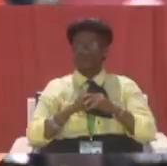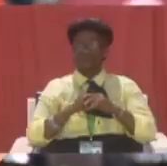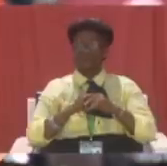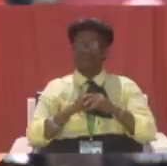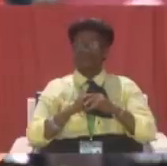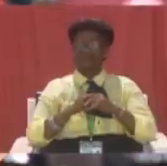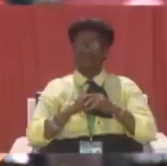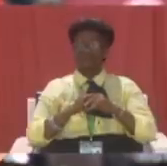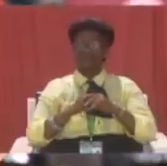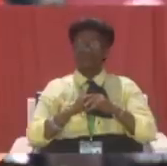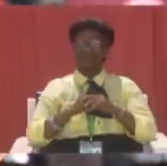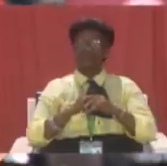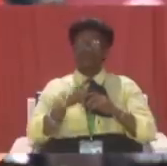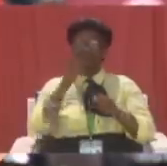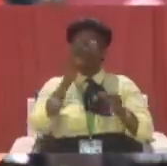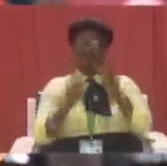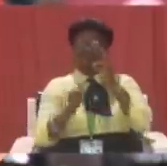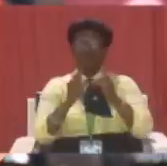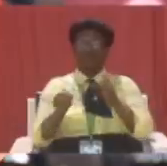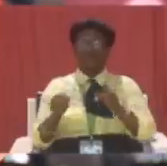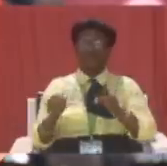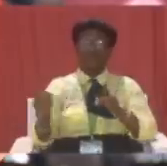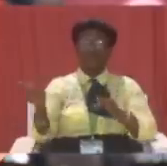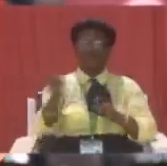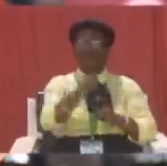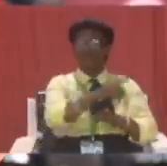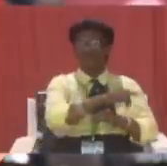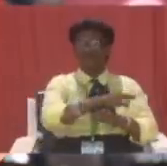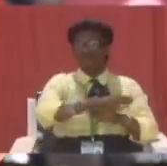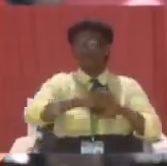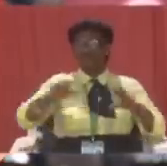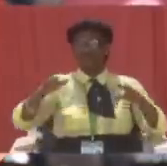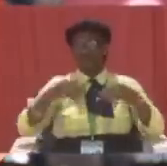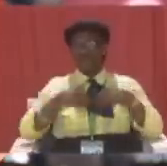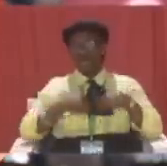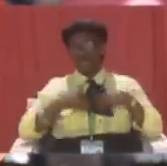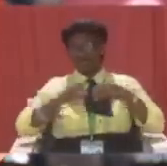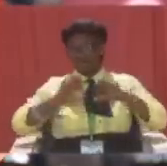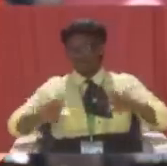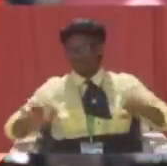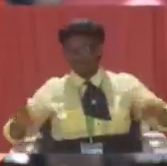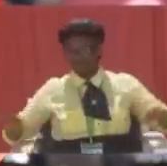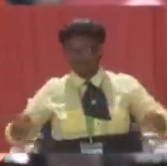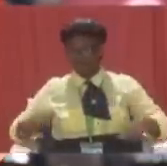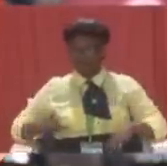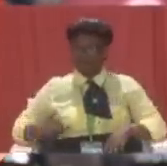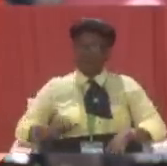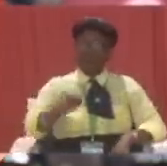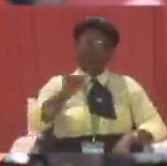If we don't have children yet, then you pray the prayer for